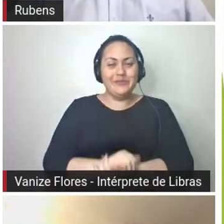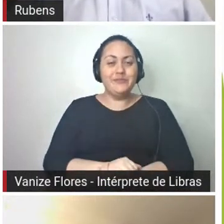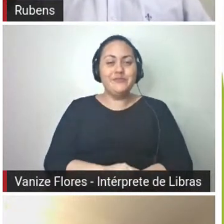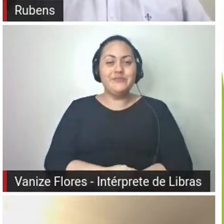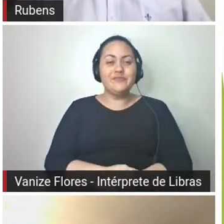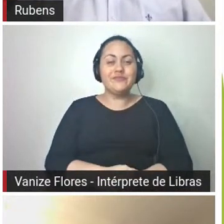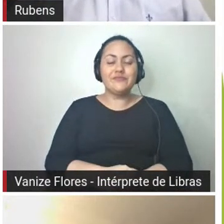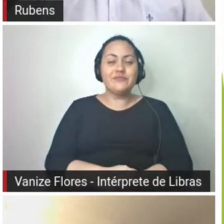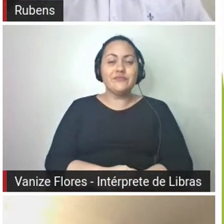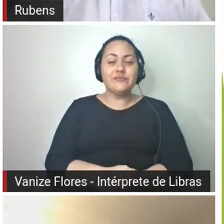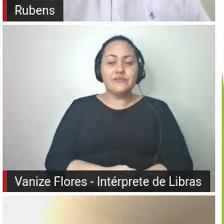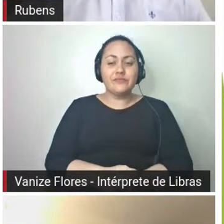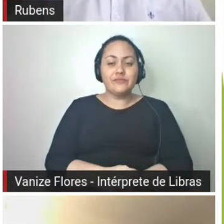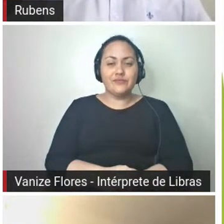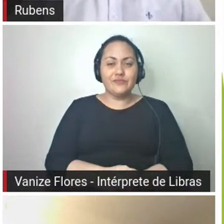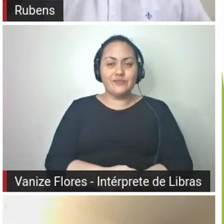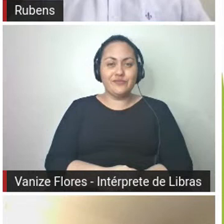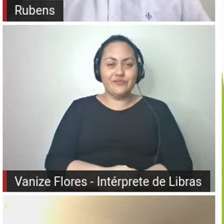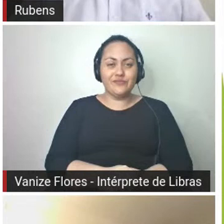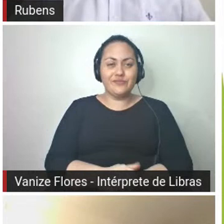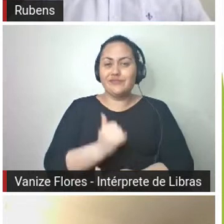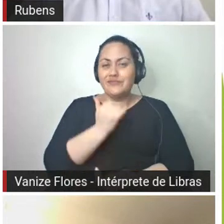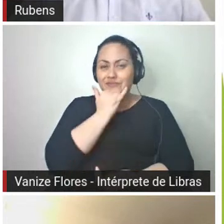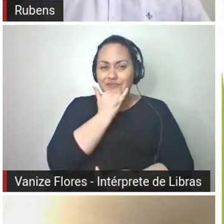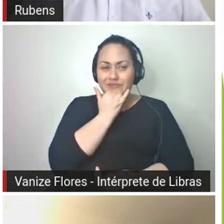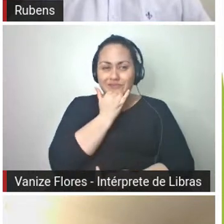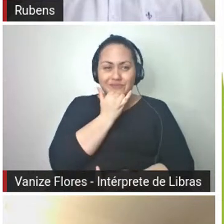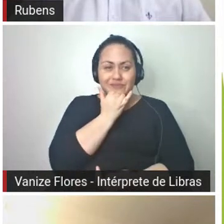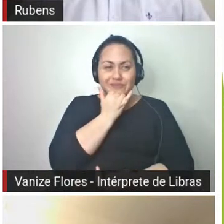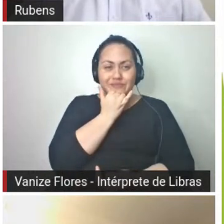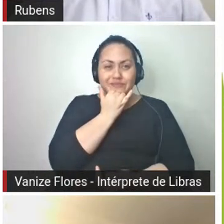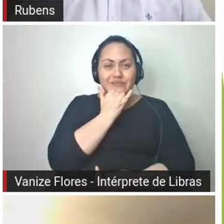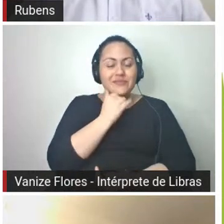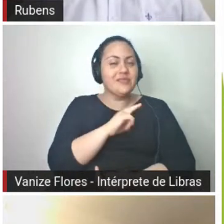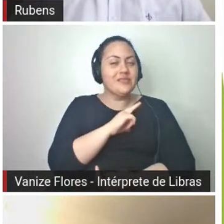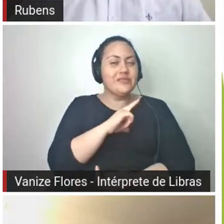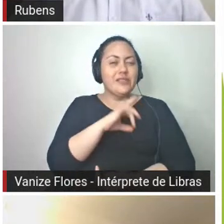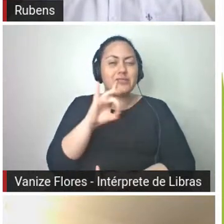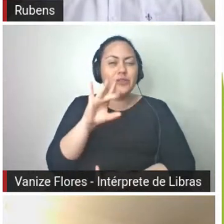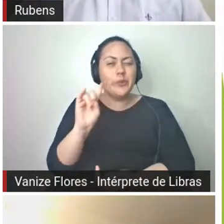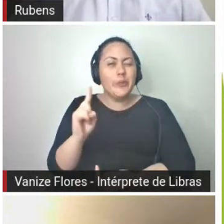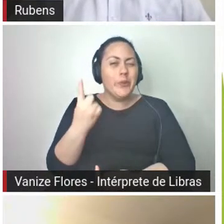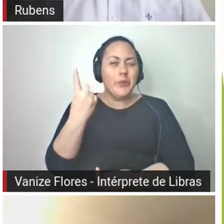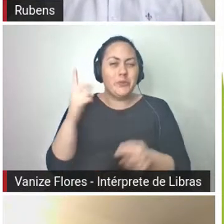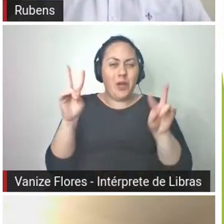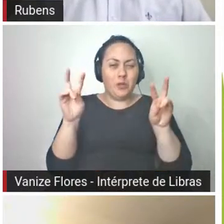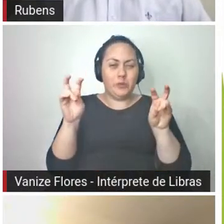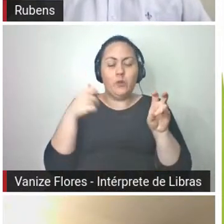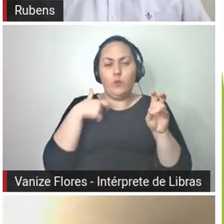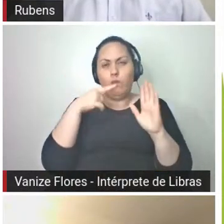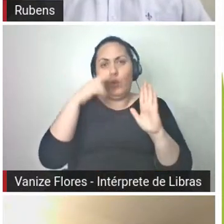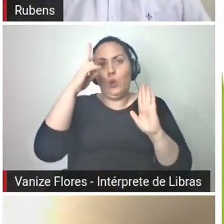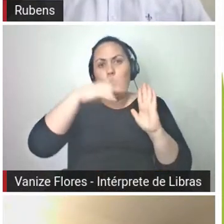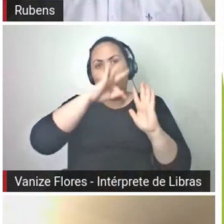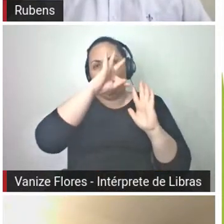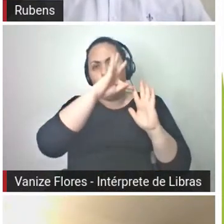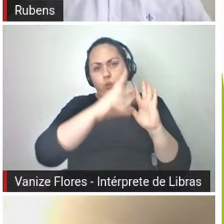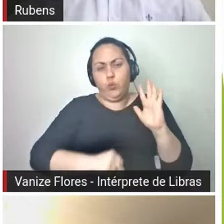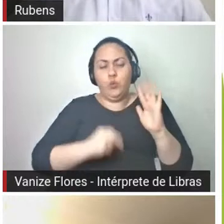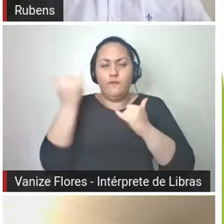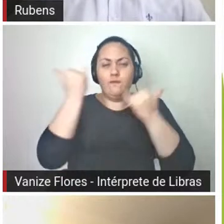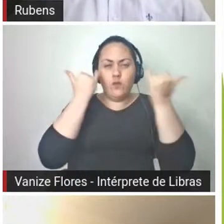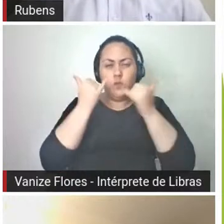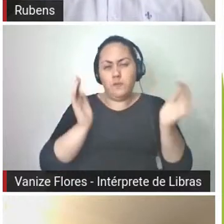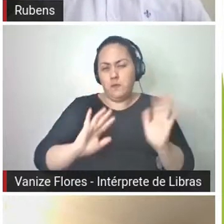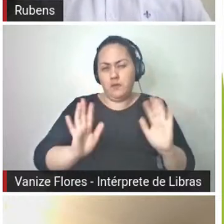Okay, I think, desculpe, existe apenas uma última questão, eu não vou ler todos os dados,